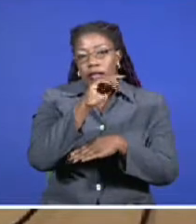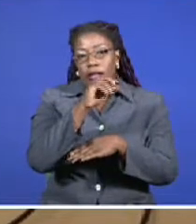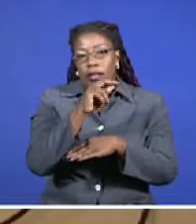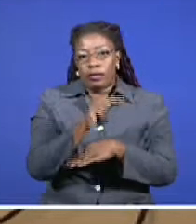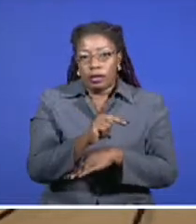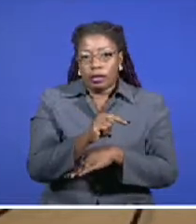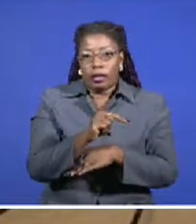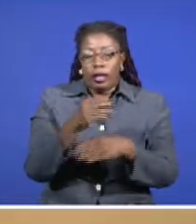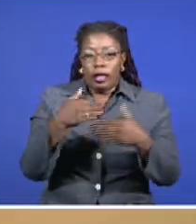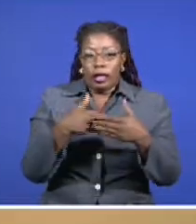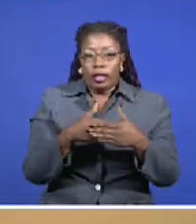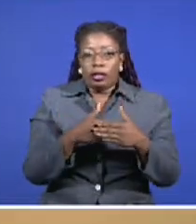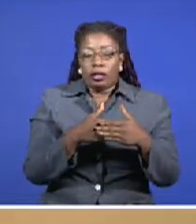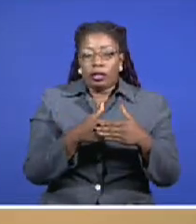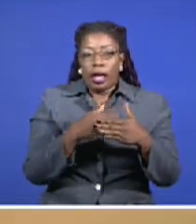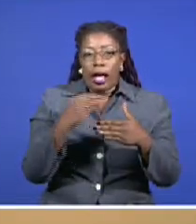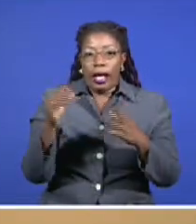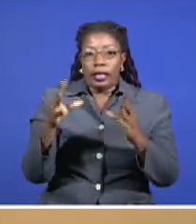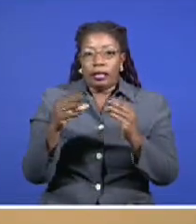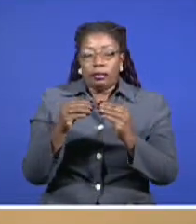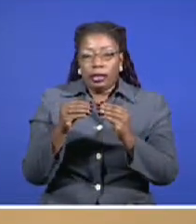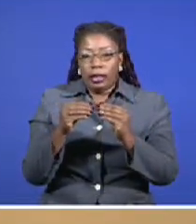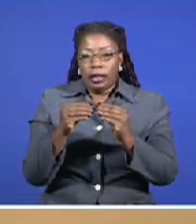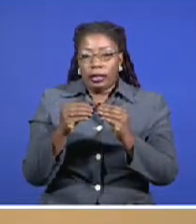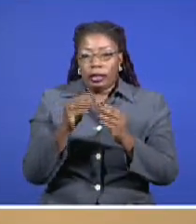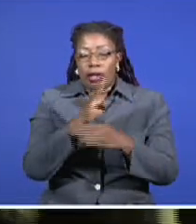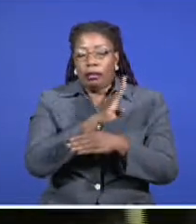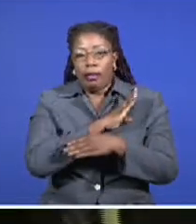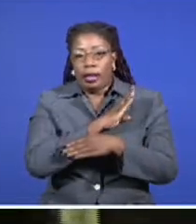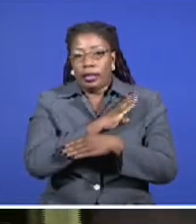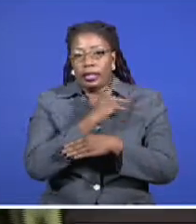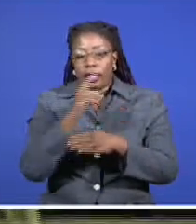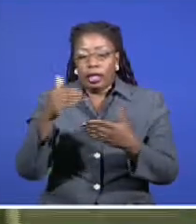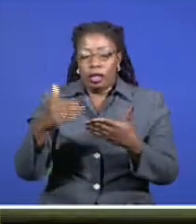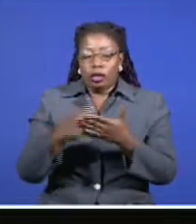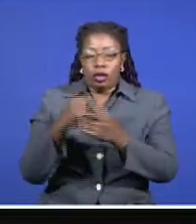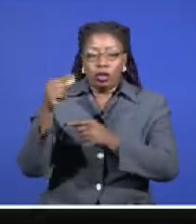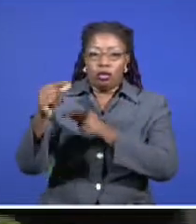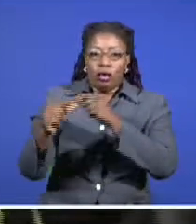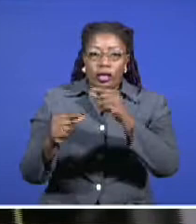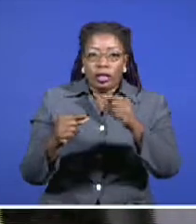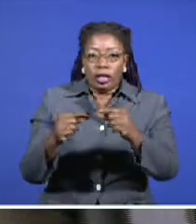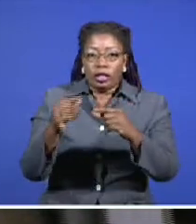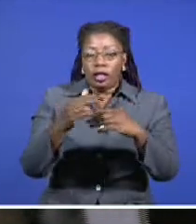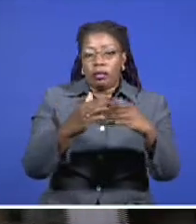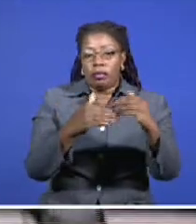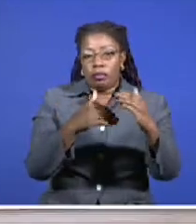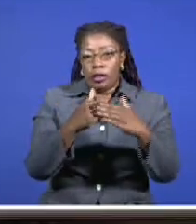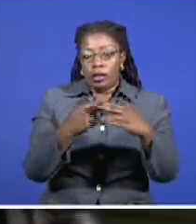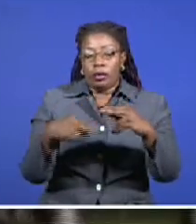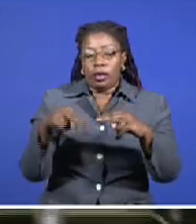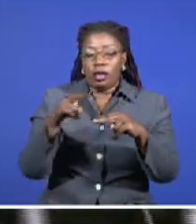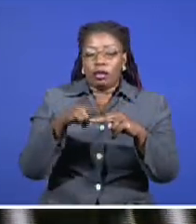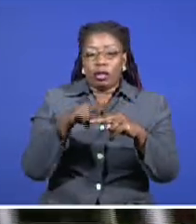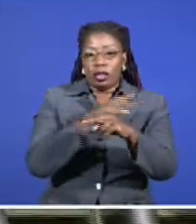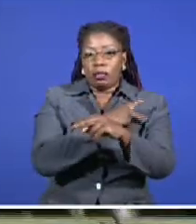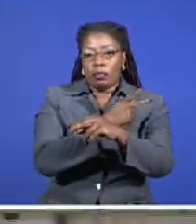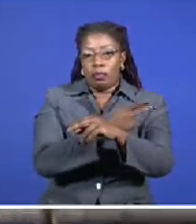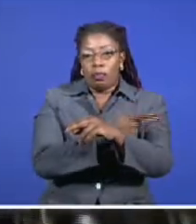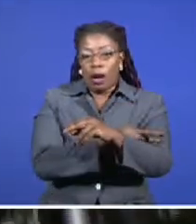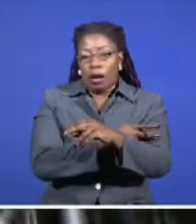Board of Directors and membership meeting. Bannister says the new generation plant will decrease the cost of power and enhance